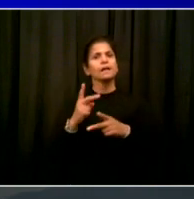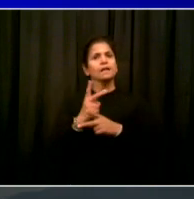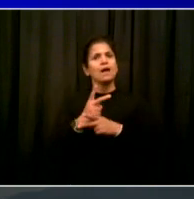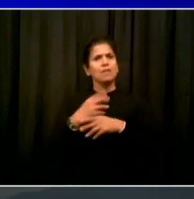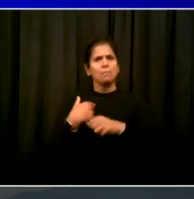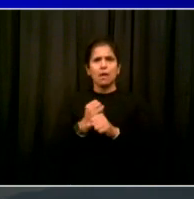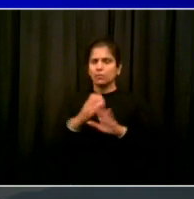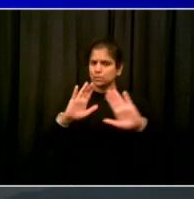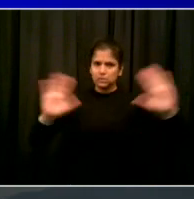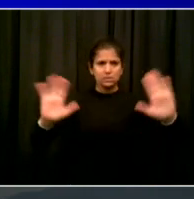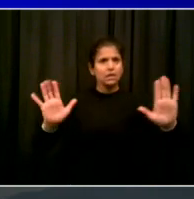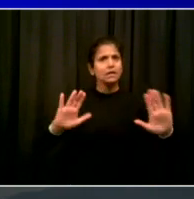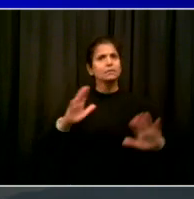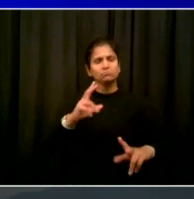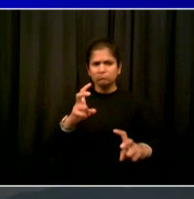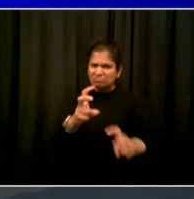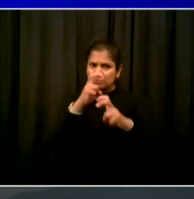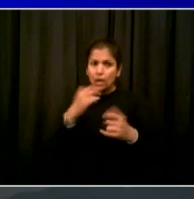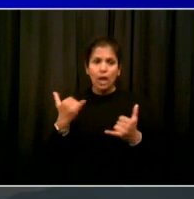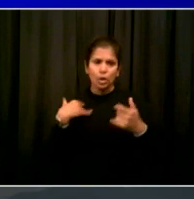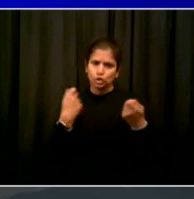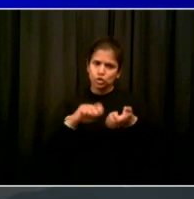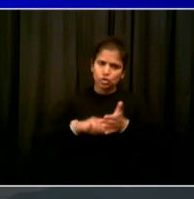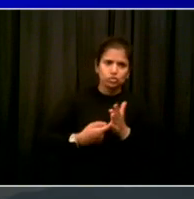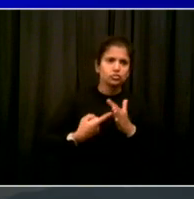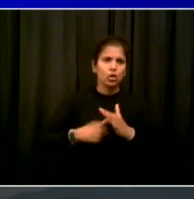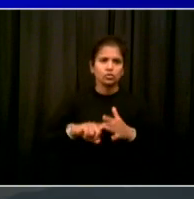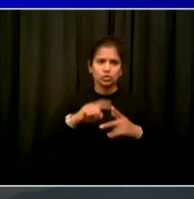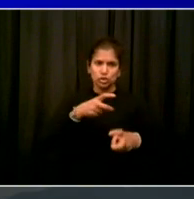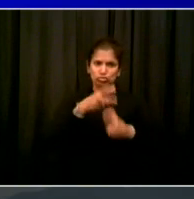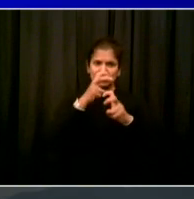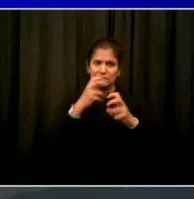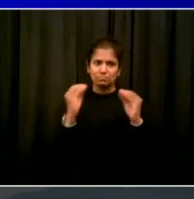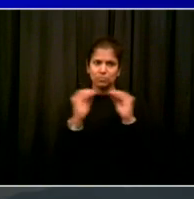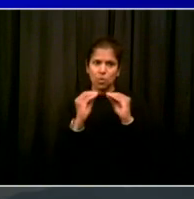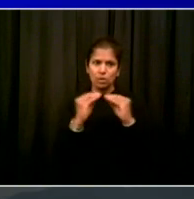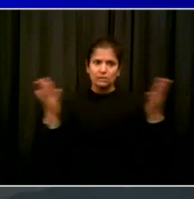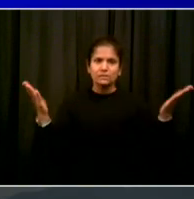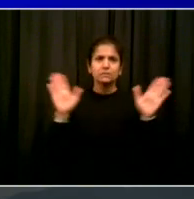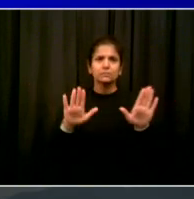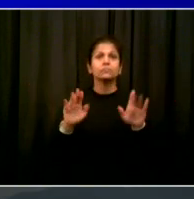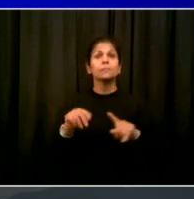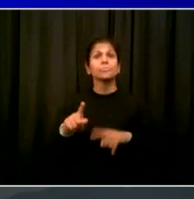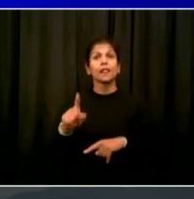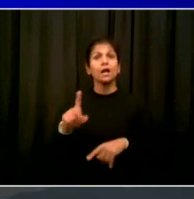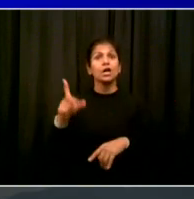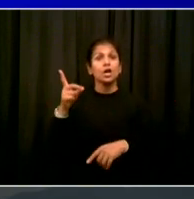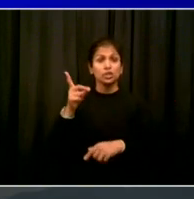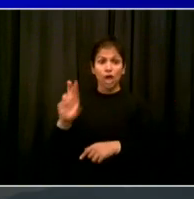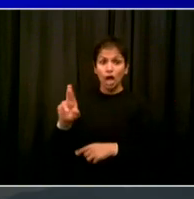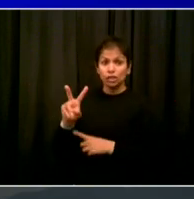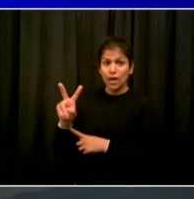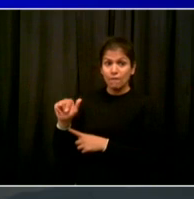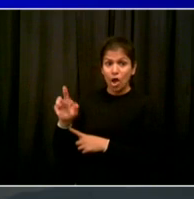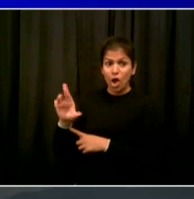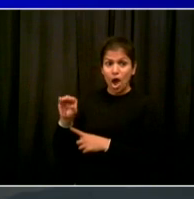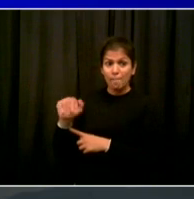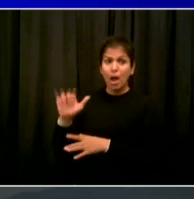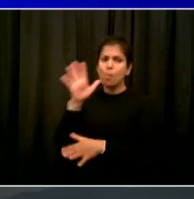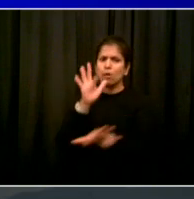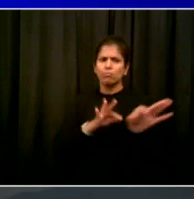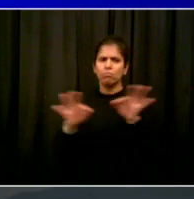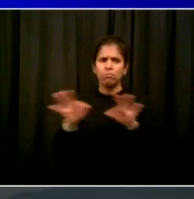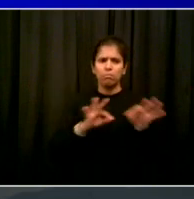now, and I know Dr. Varma feels this deeply as well, that we must be